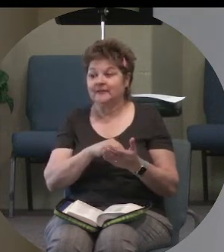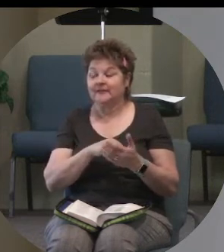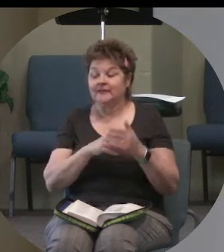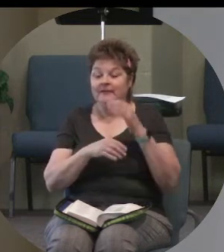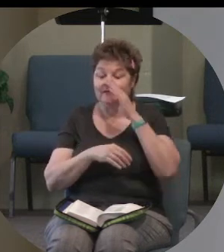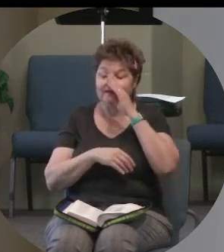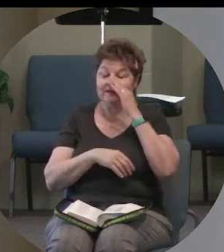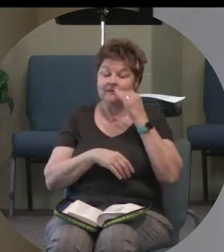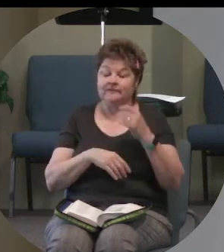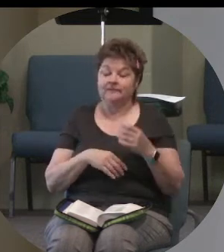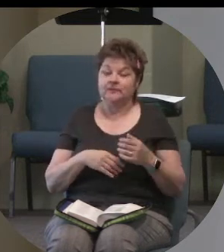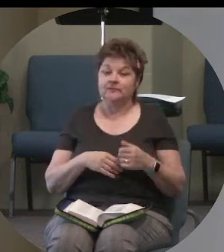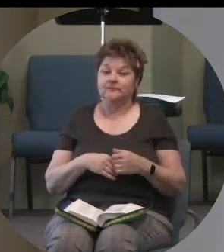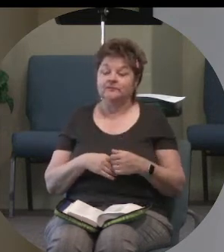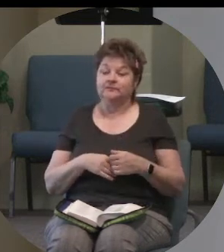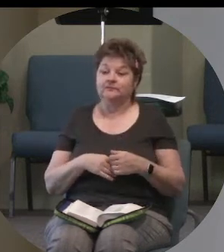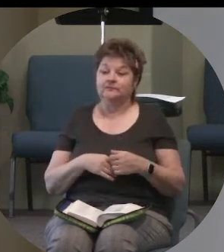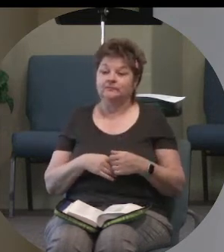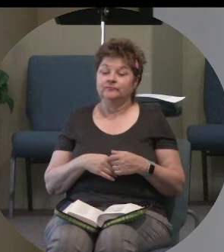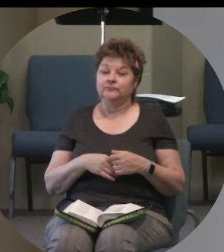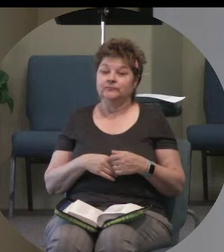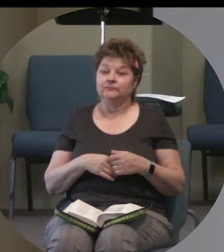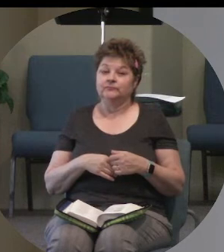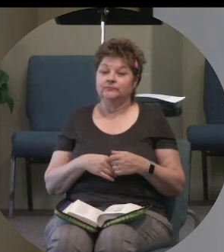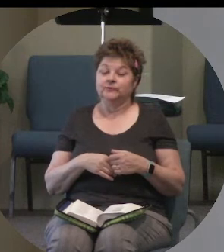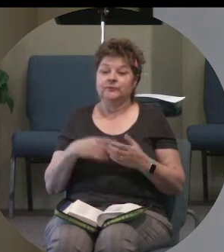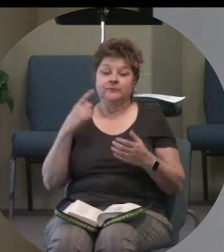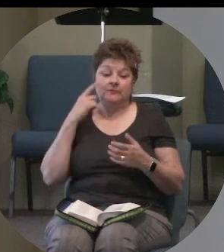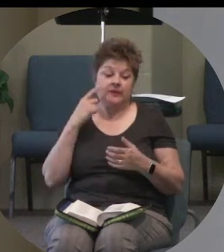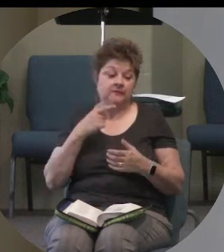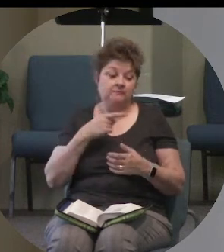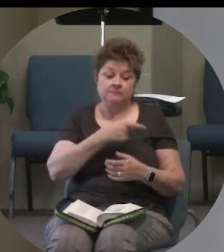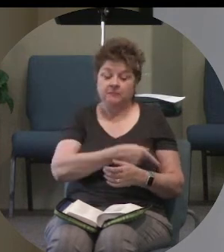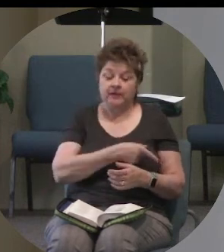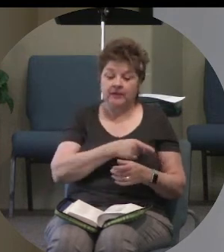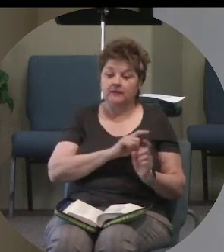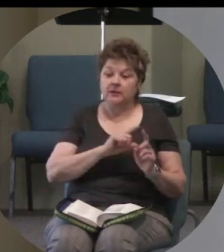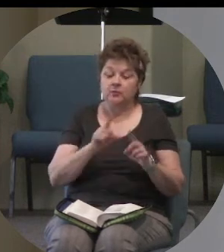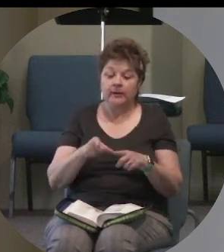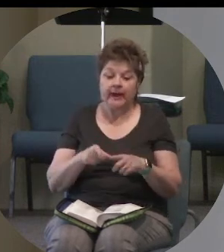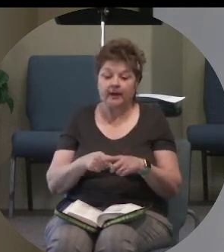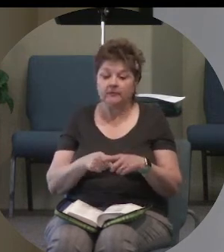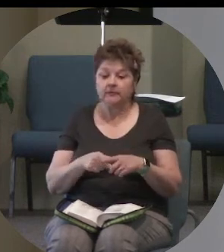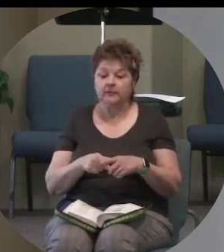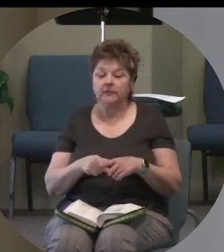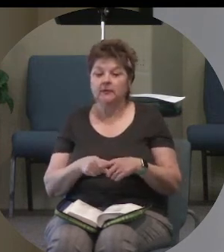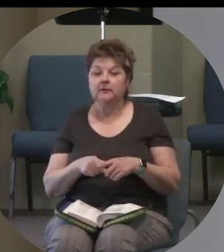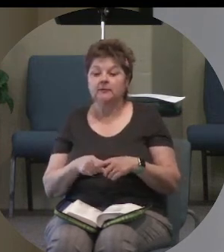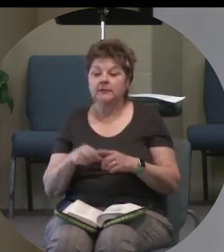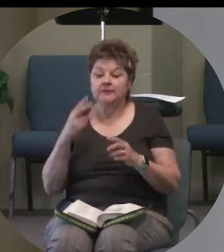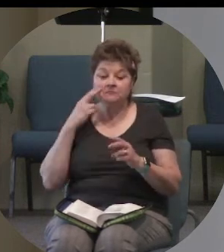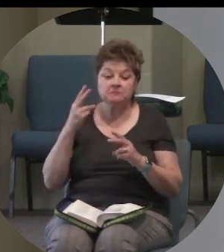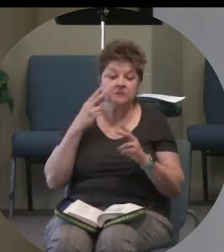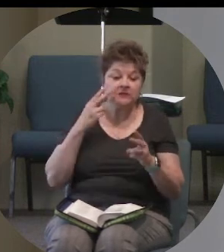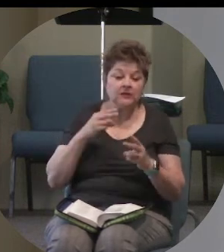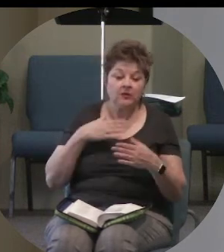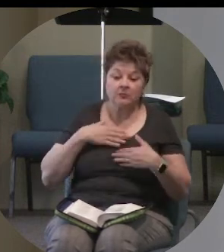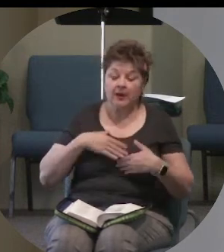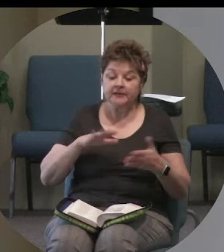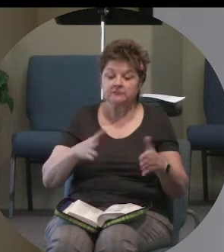he took care of the problem, collected whatever loot was left. They would have made profit off of it, and they didn't have to do a single thing.